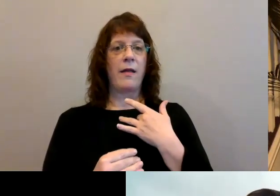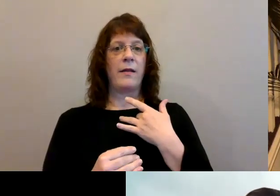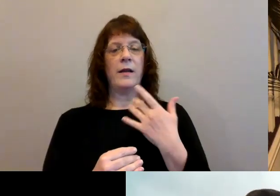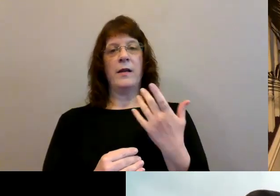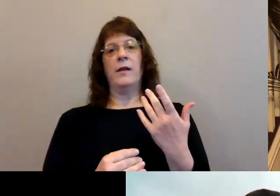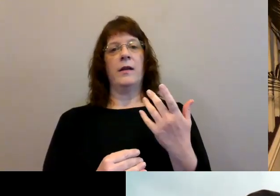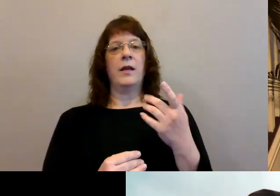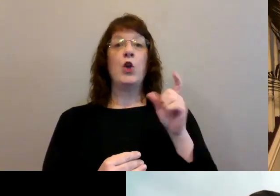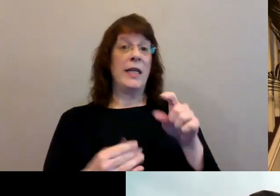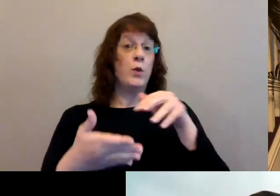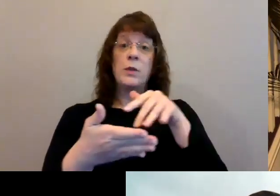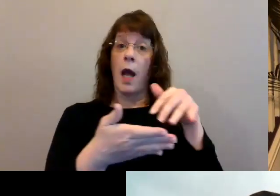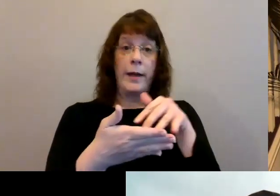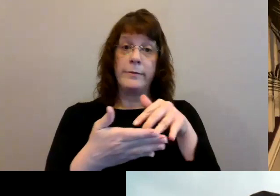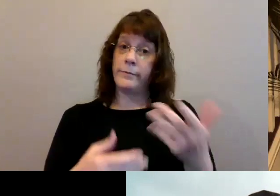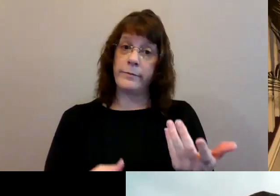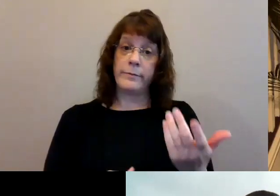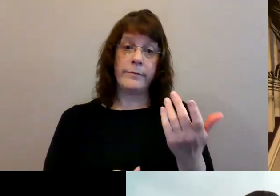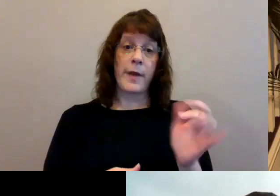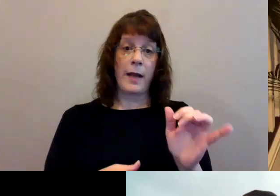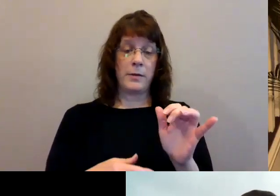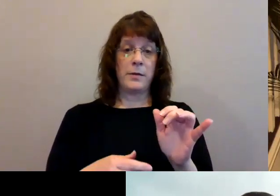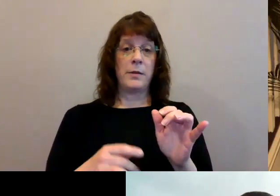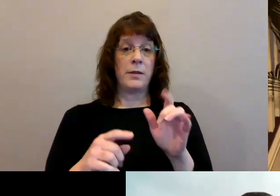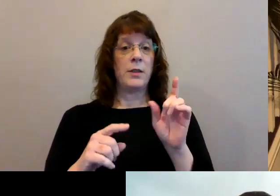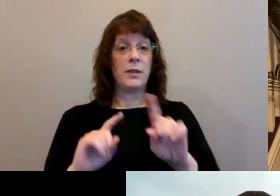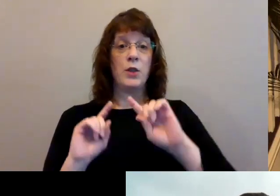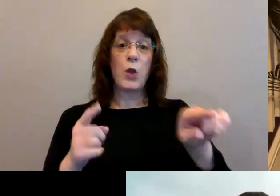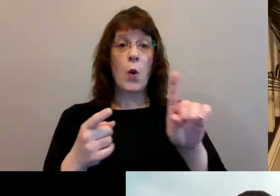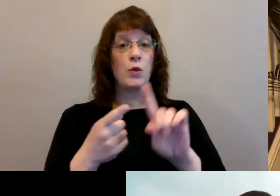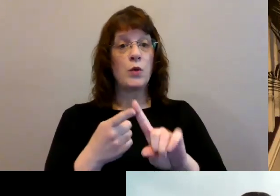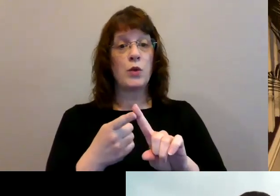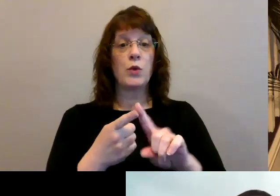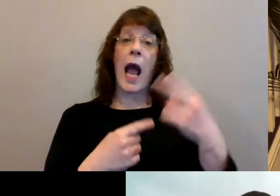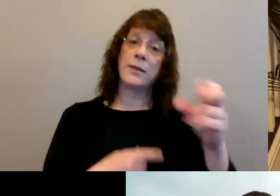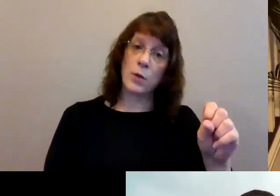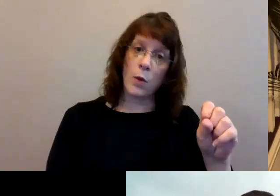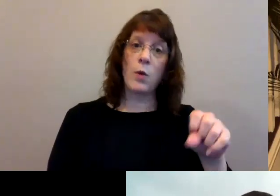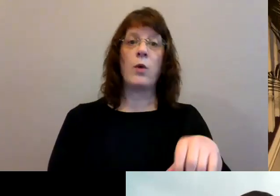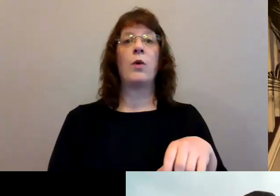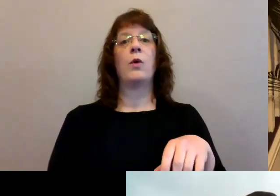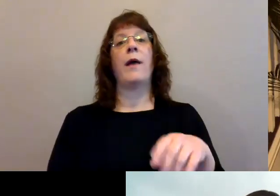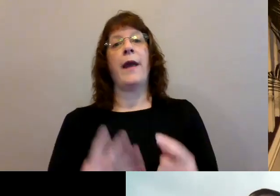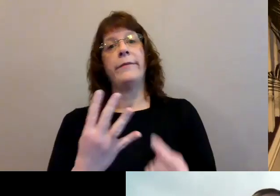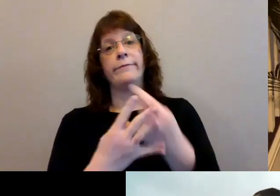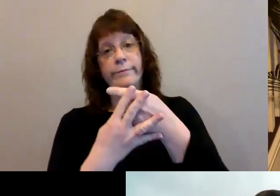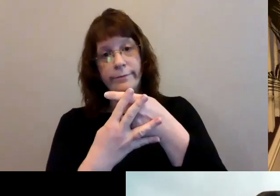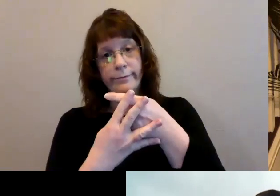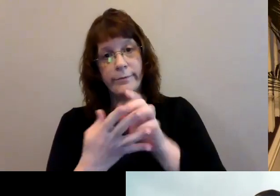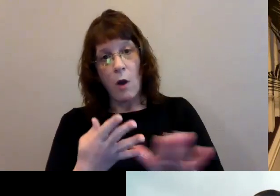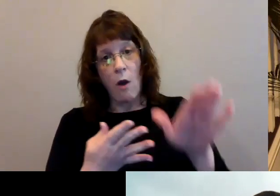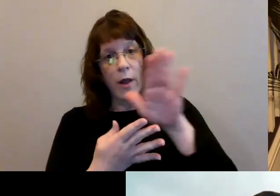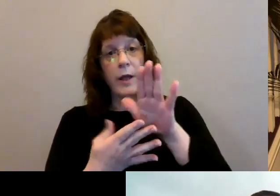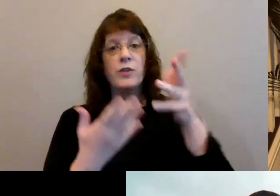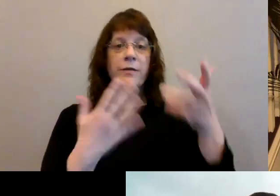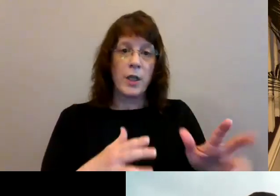you need to study, right? Like depending where you are at, like, right, like you say, you're going to go like through high school, then undergrad studies, and then you'll do